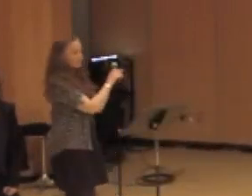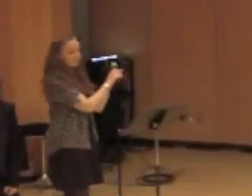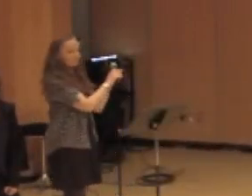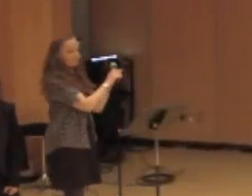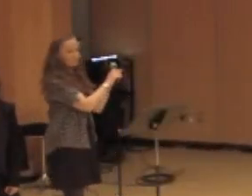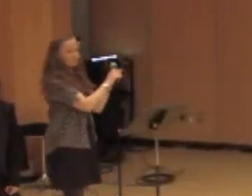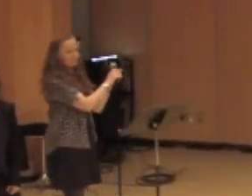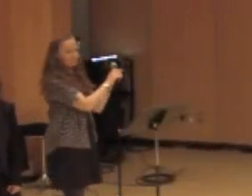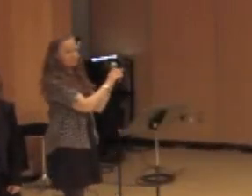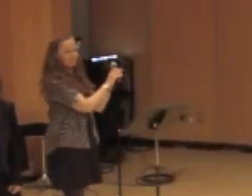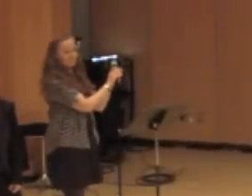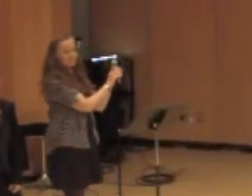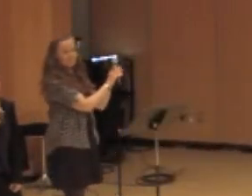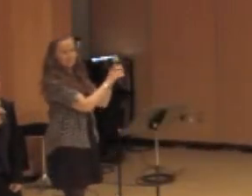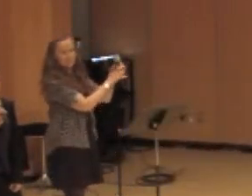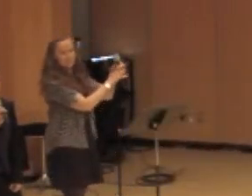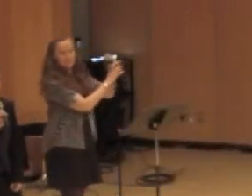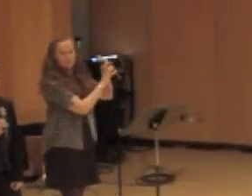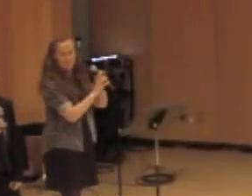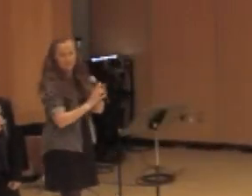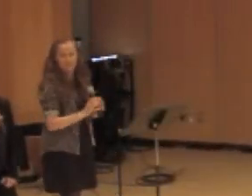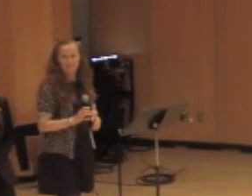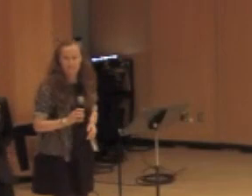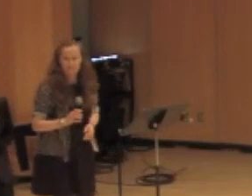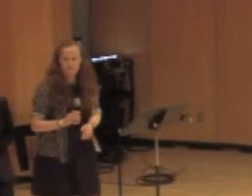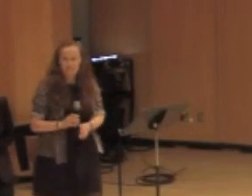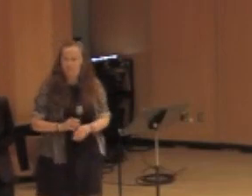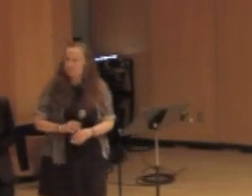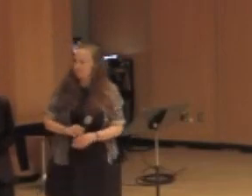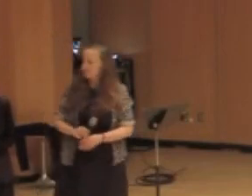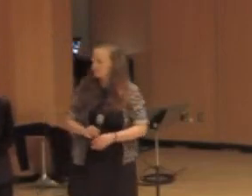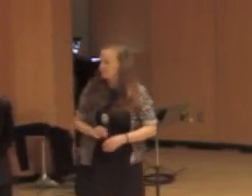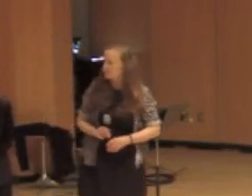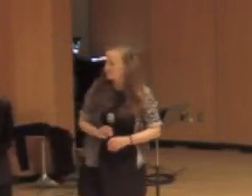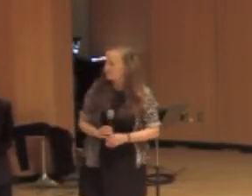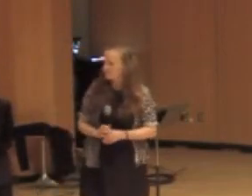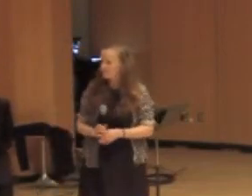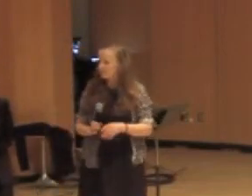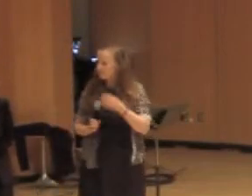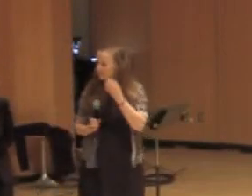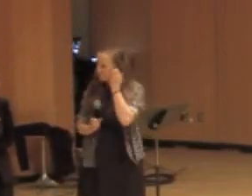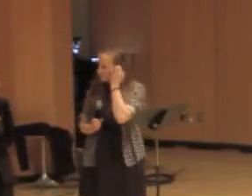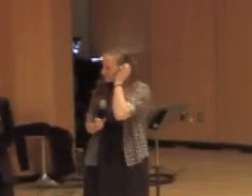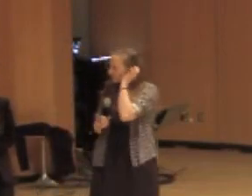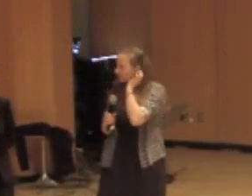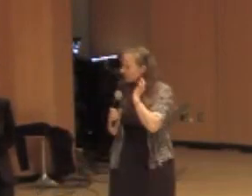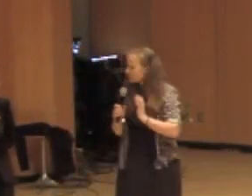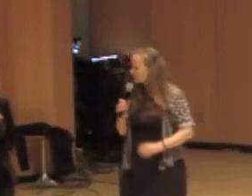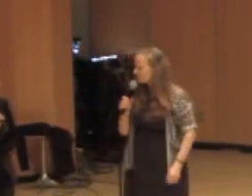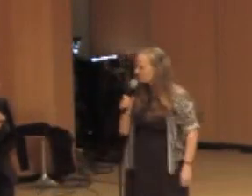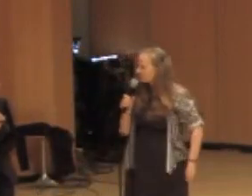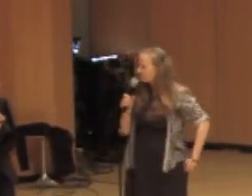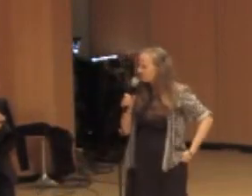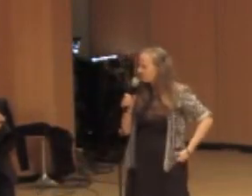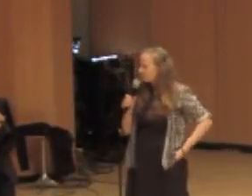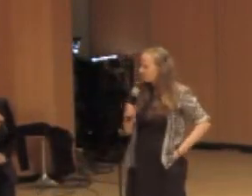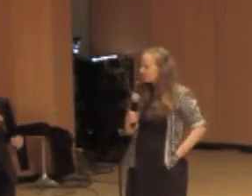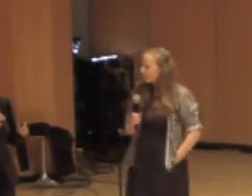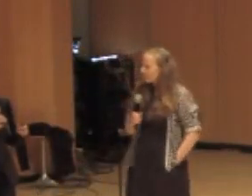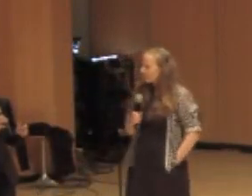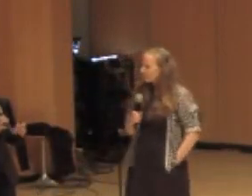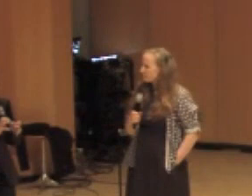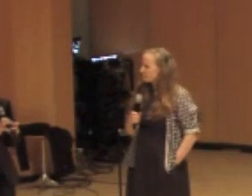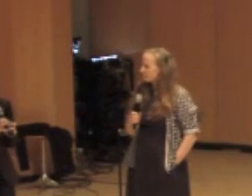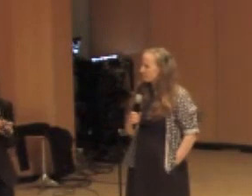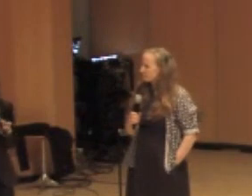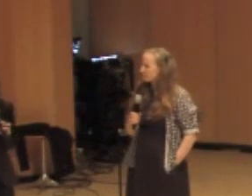actors you don't necessarily have to hold them right up to your mouth so um the uh yeah and that